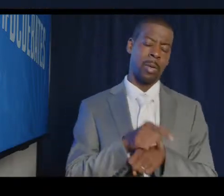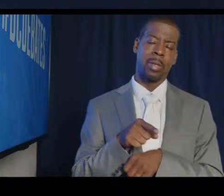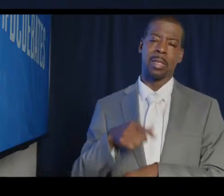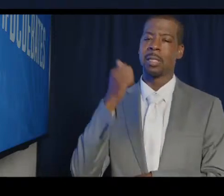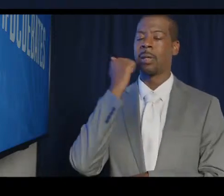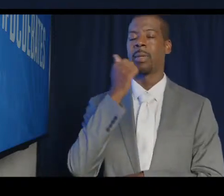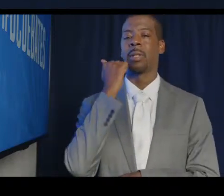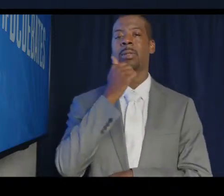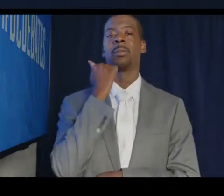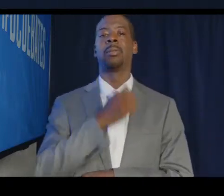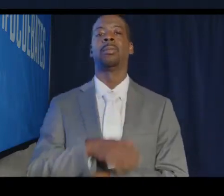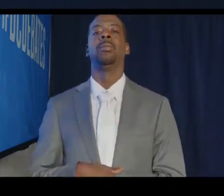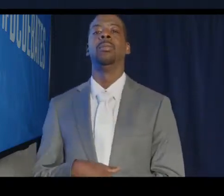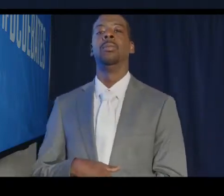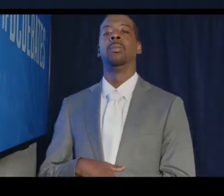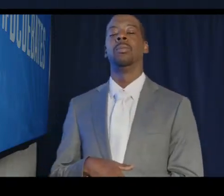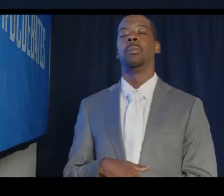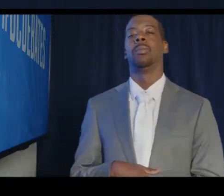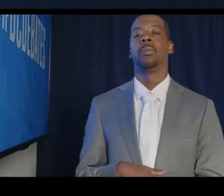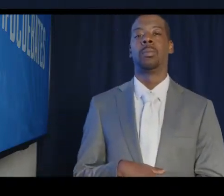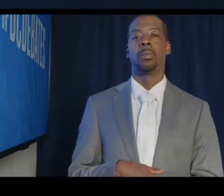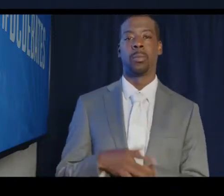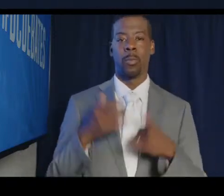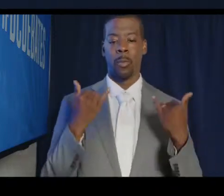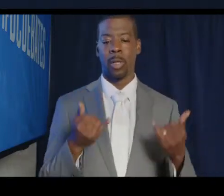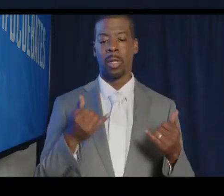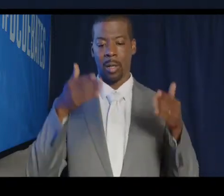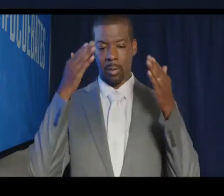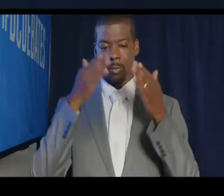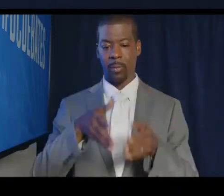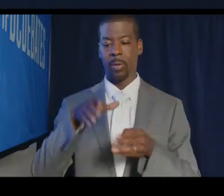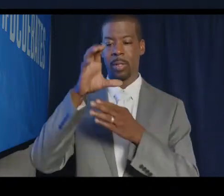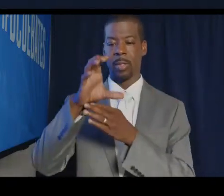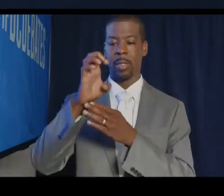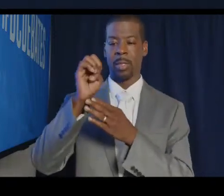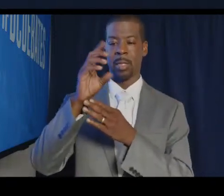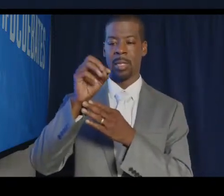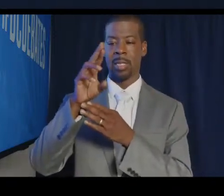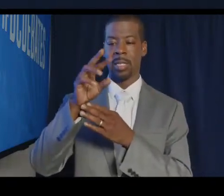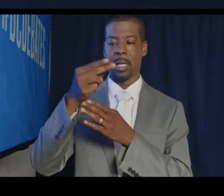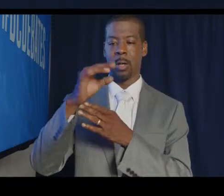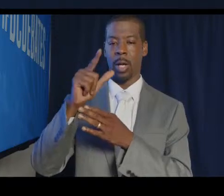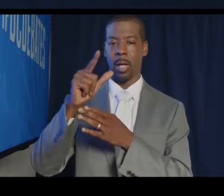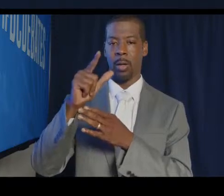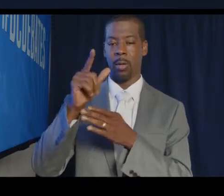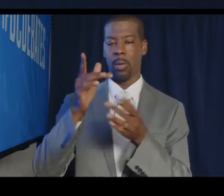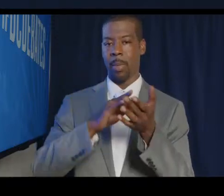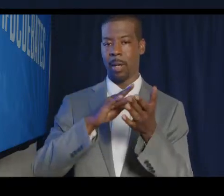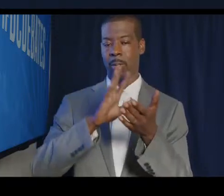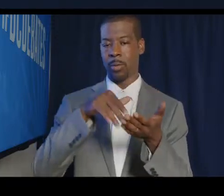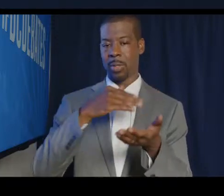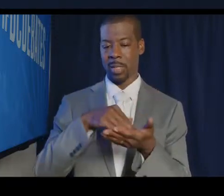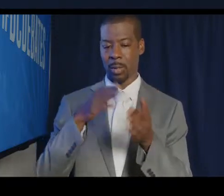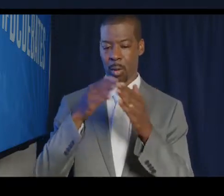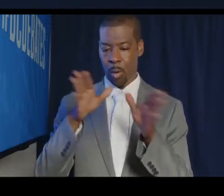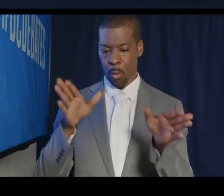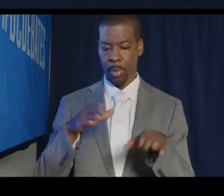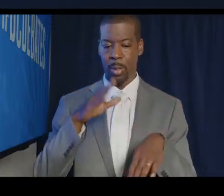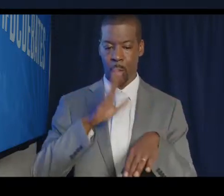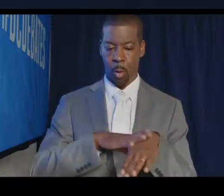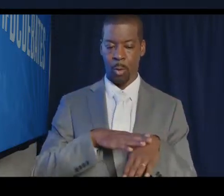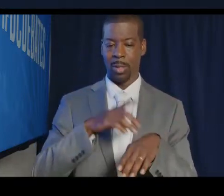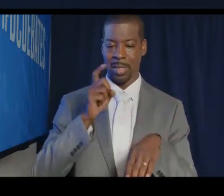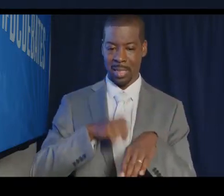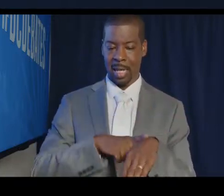day. The biggest one on our plate right now is getting Cedar Hill Regional Medical Center open on time and on its